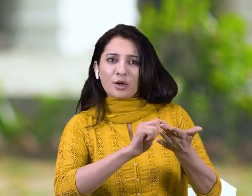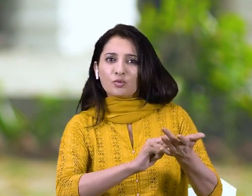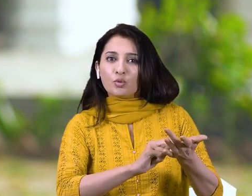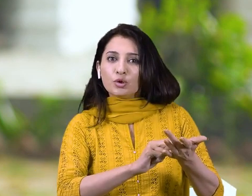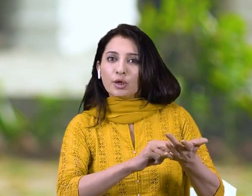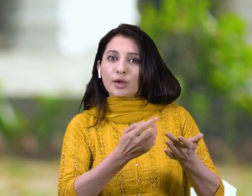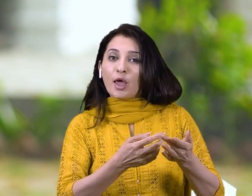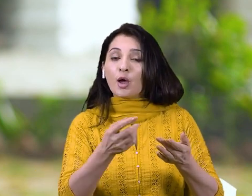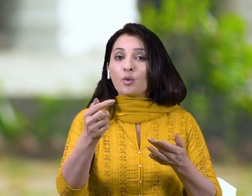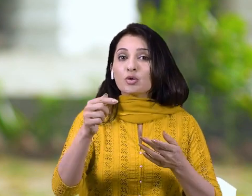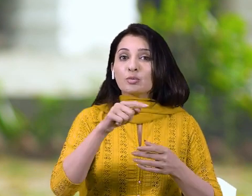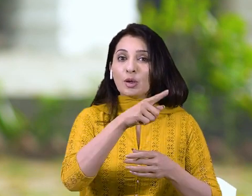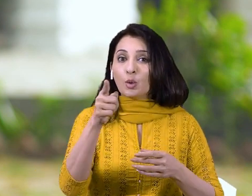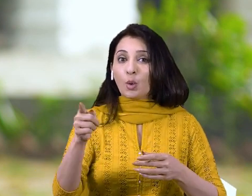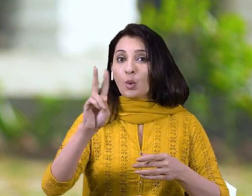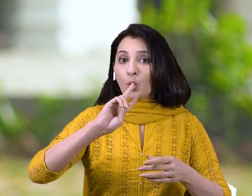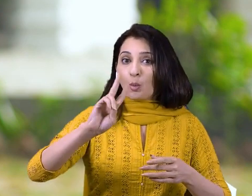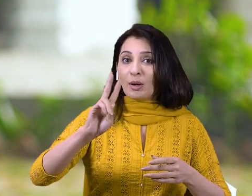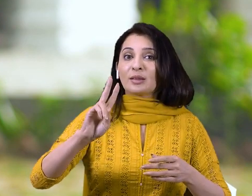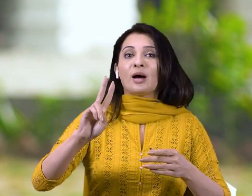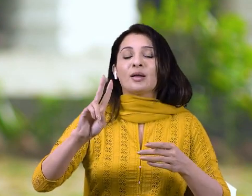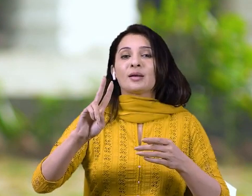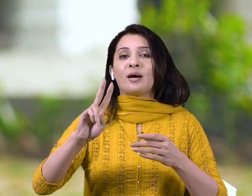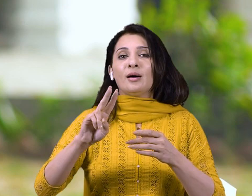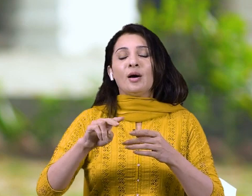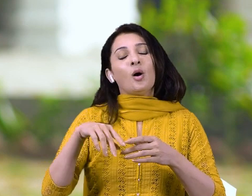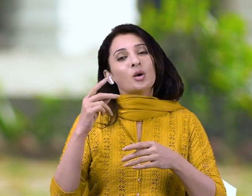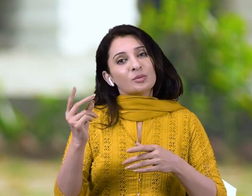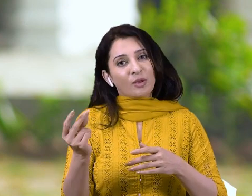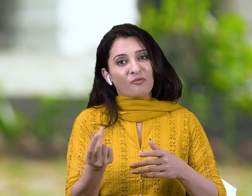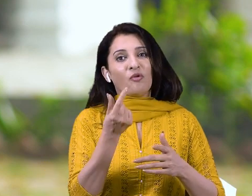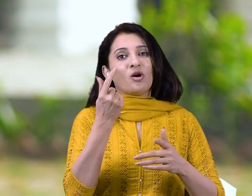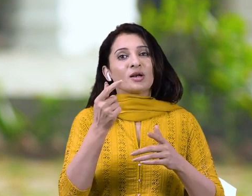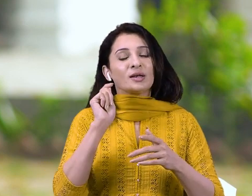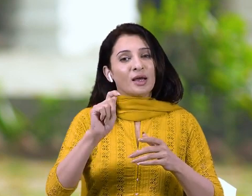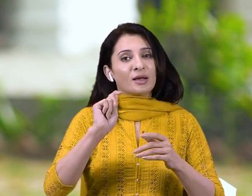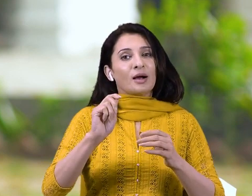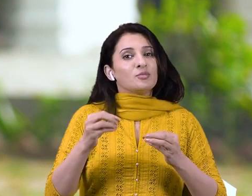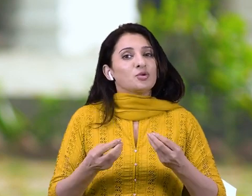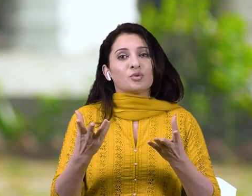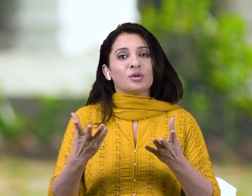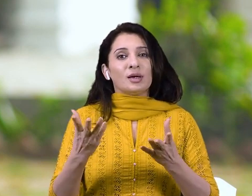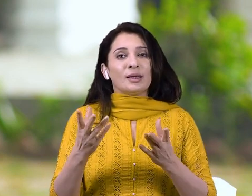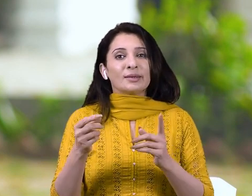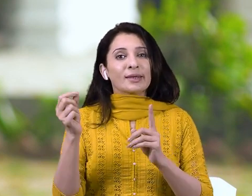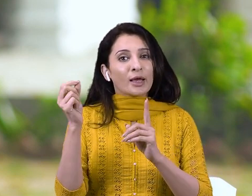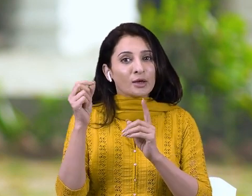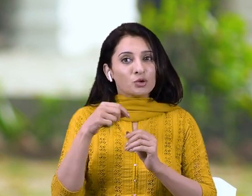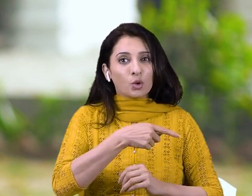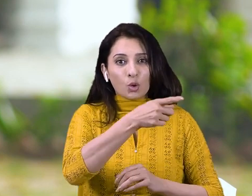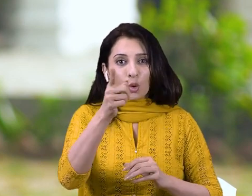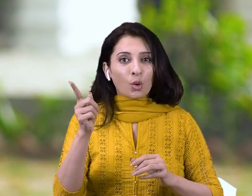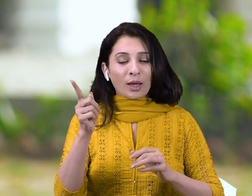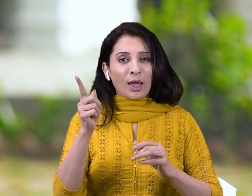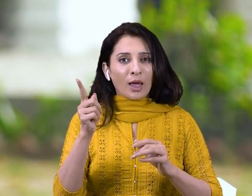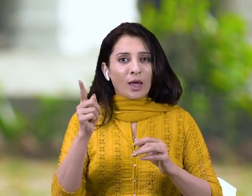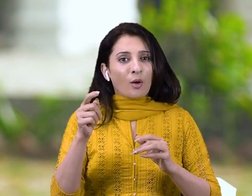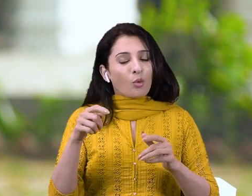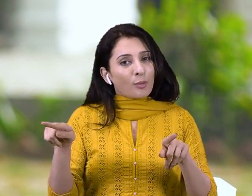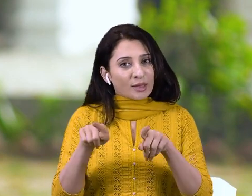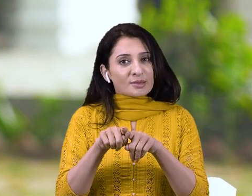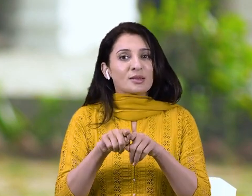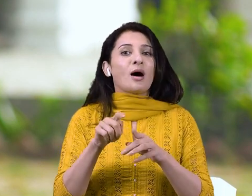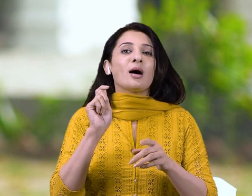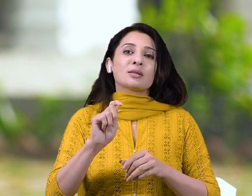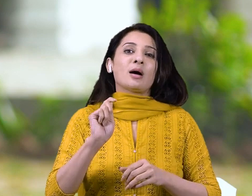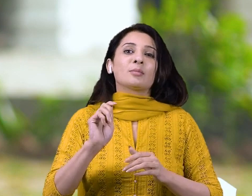and forming blocks. Something that we realized early on is that when you want people to gravitate towards you, when you